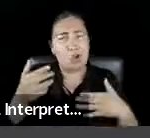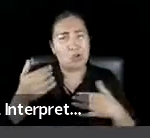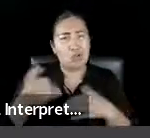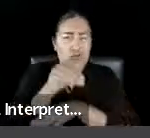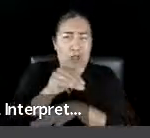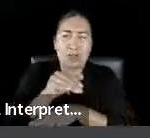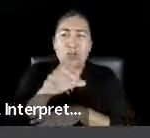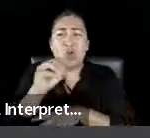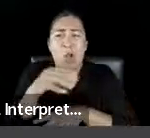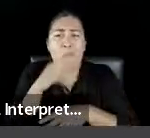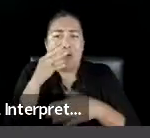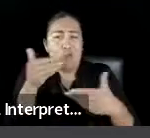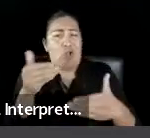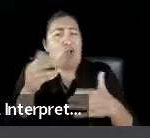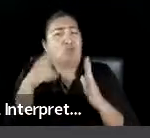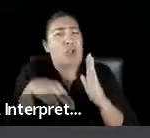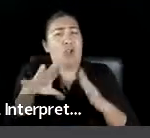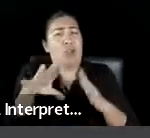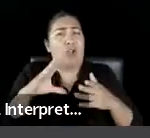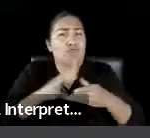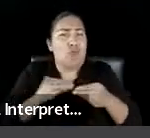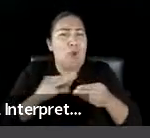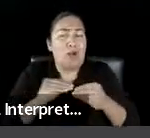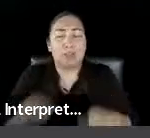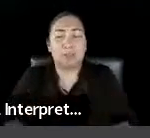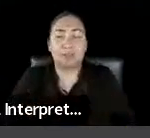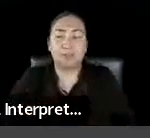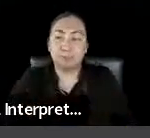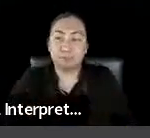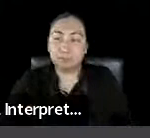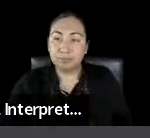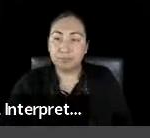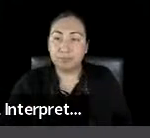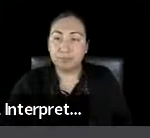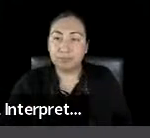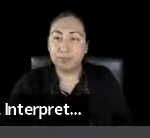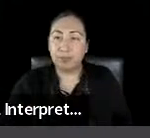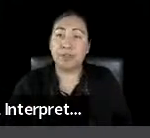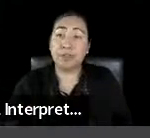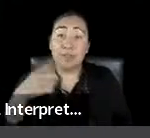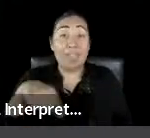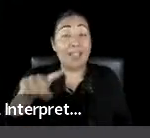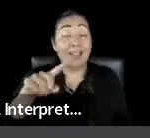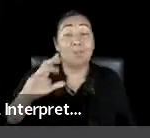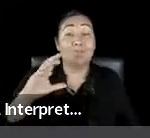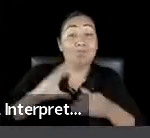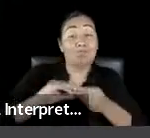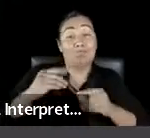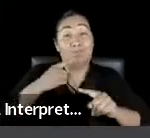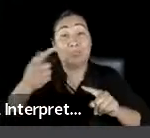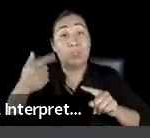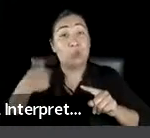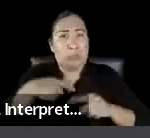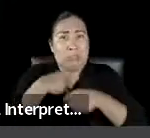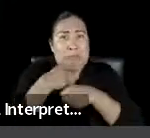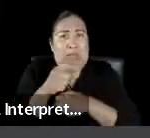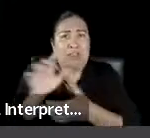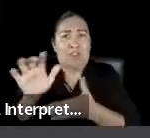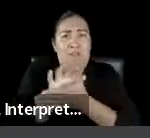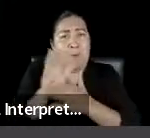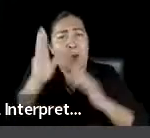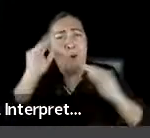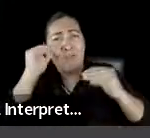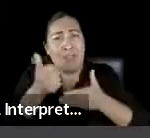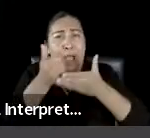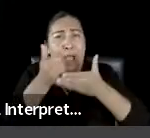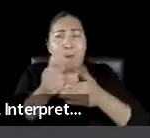read some remarks on their behalf. So they said they created the film to hopefully help with important mental